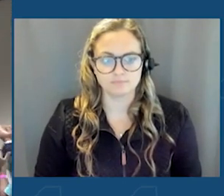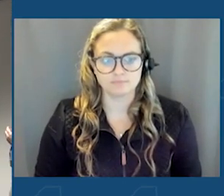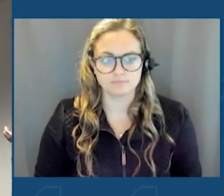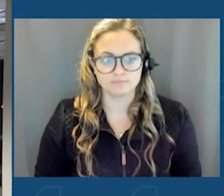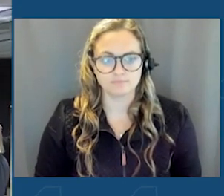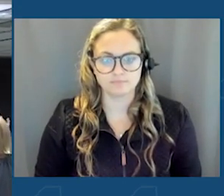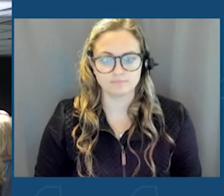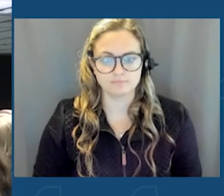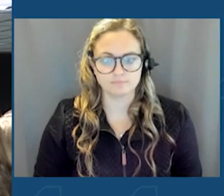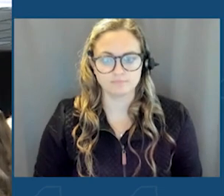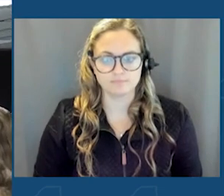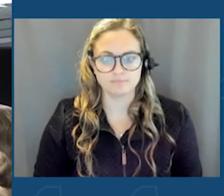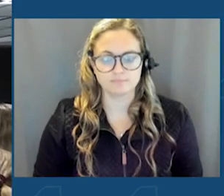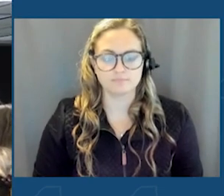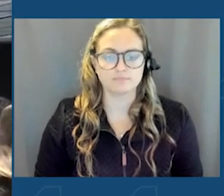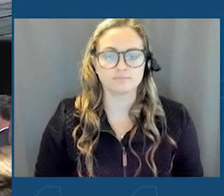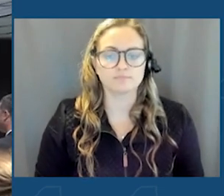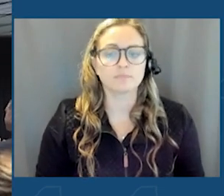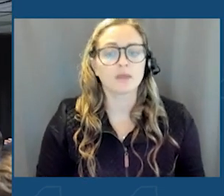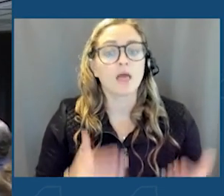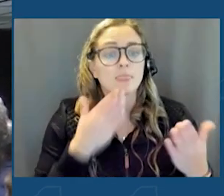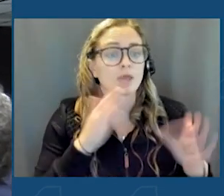Thank you. Great to see everyone.